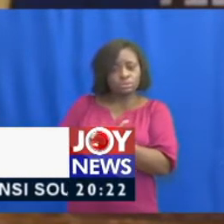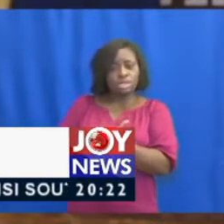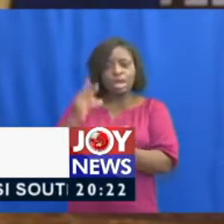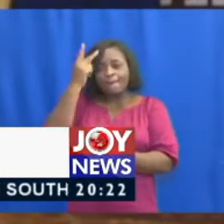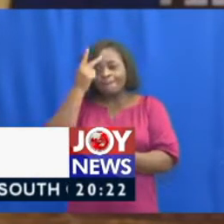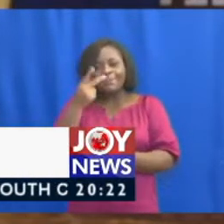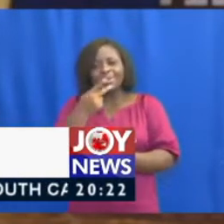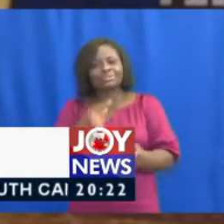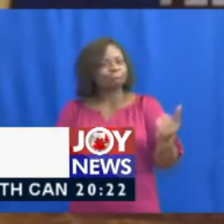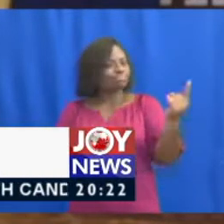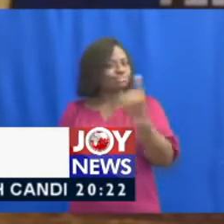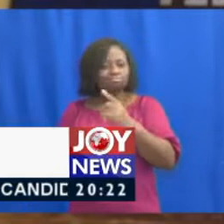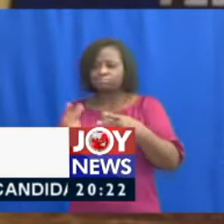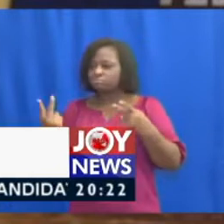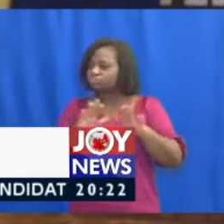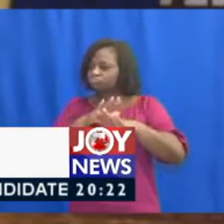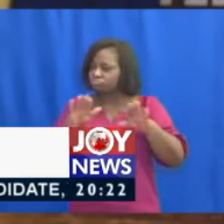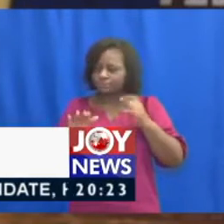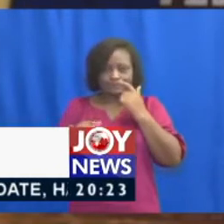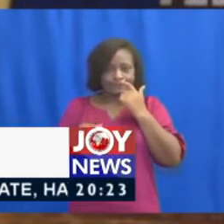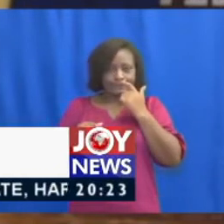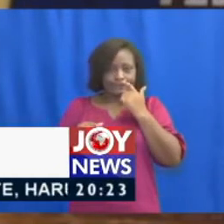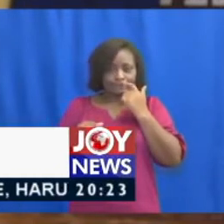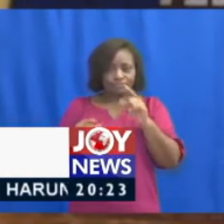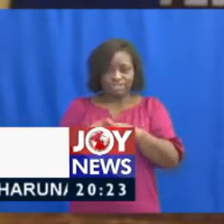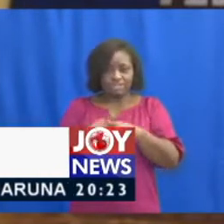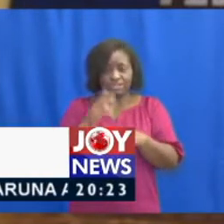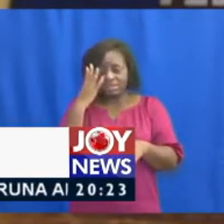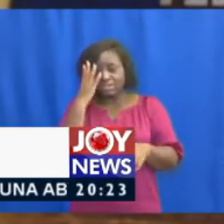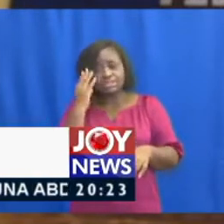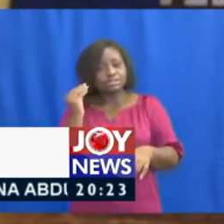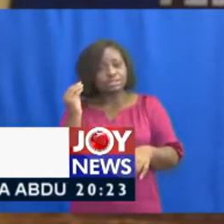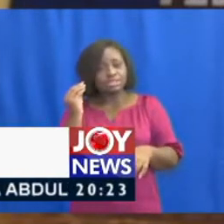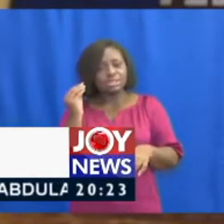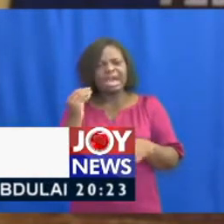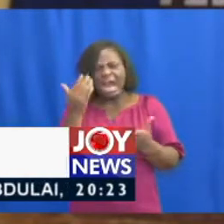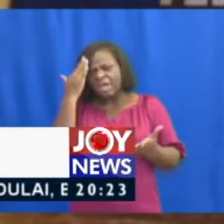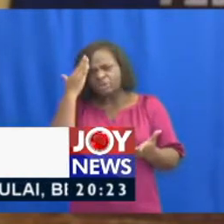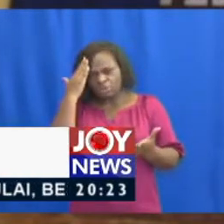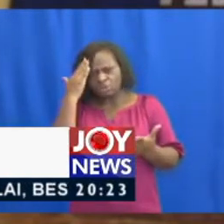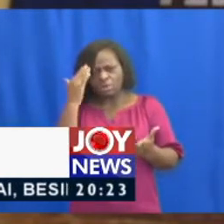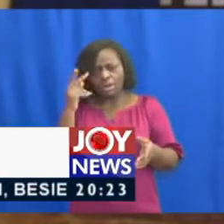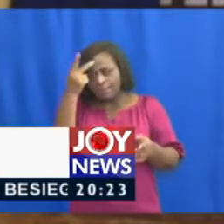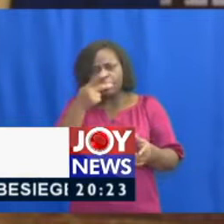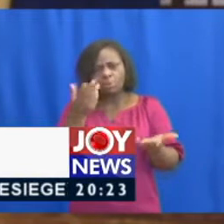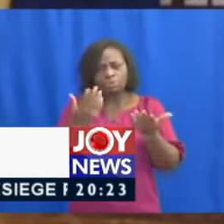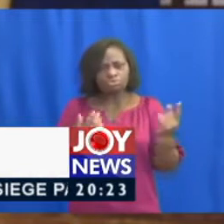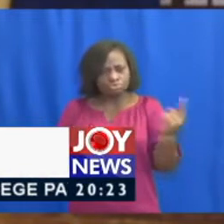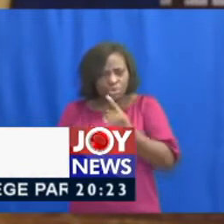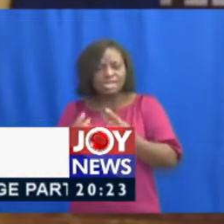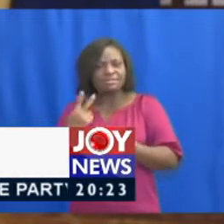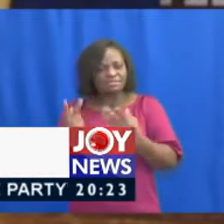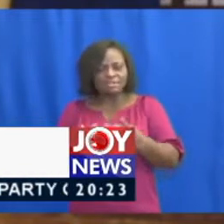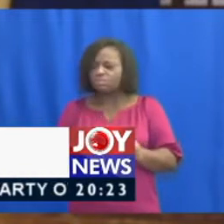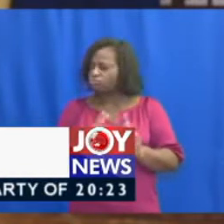for intimate Kosrawa ma ewo on a da body. You say bad thing I'm a woof war. Then so a